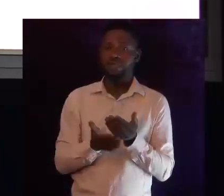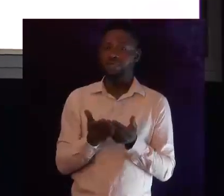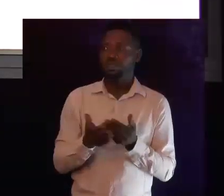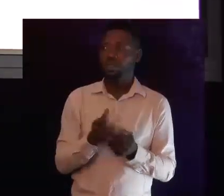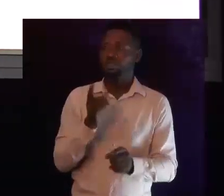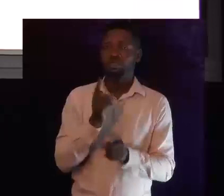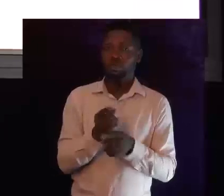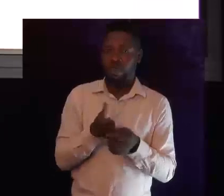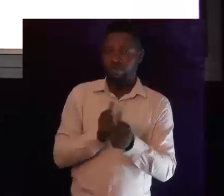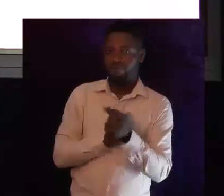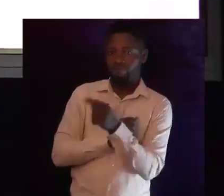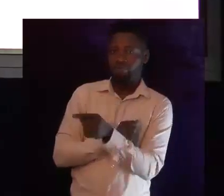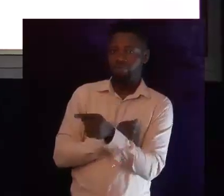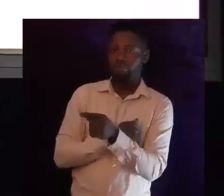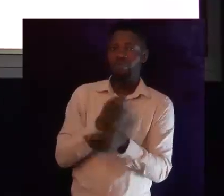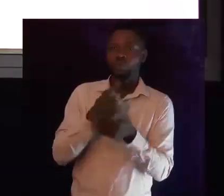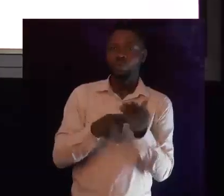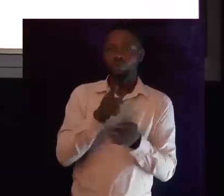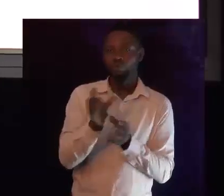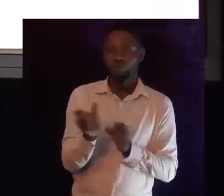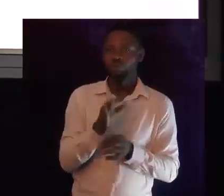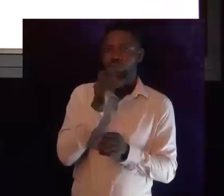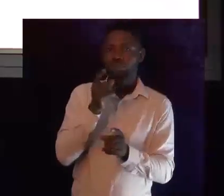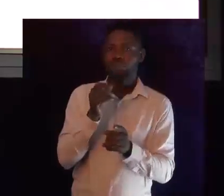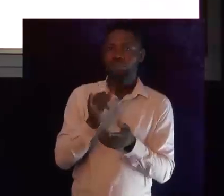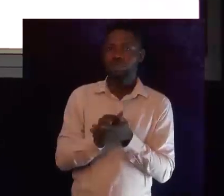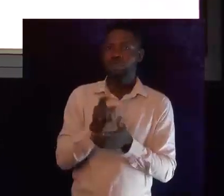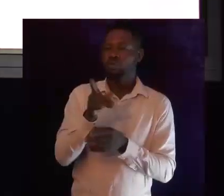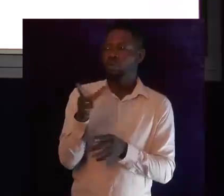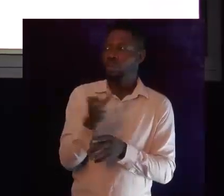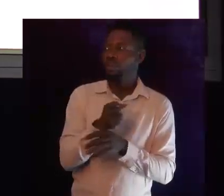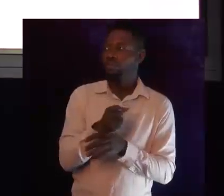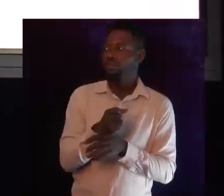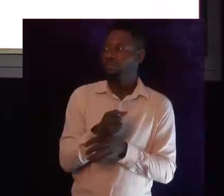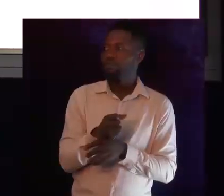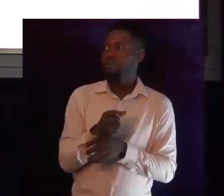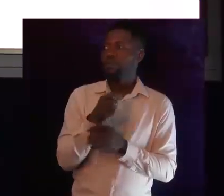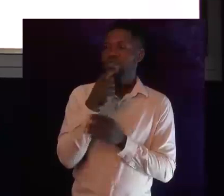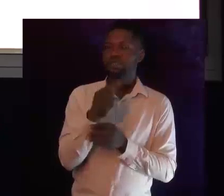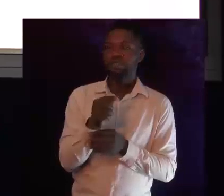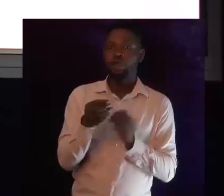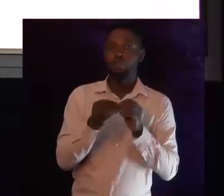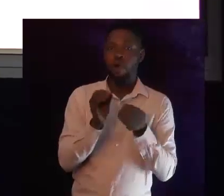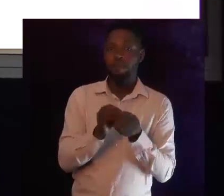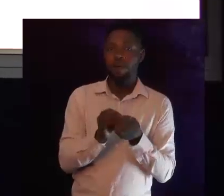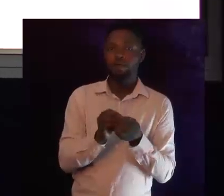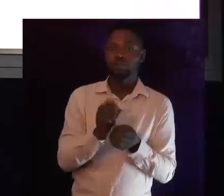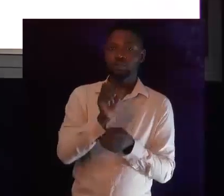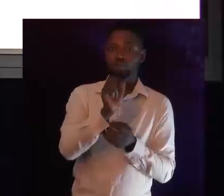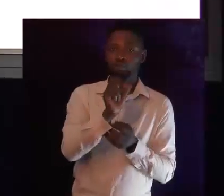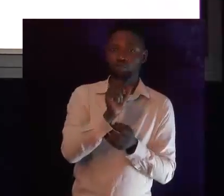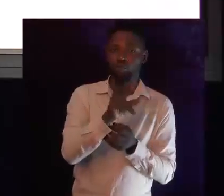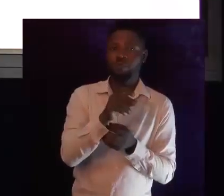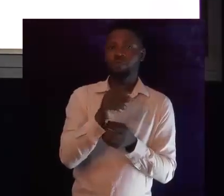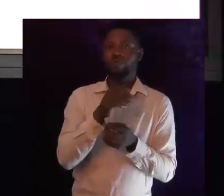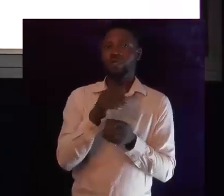easy. Just follow me. Now, what you do is that you take the significant digits for each number. And what do I mean